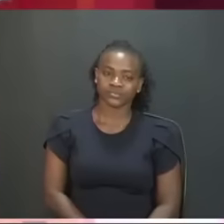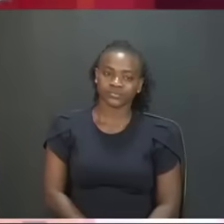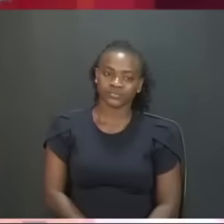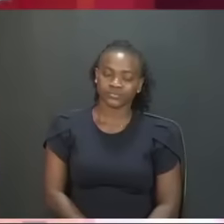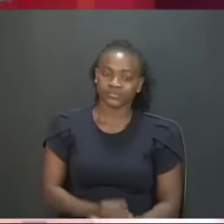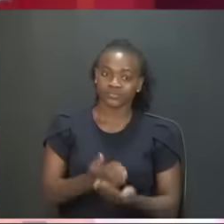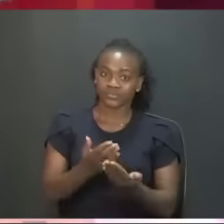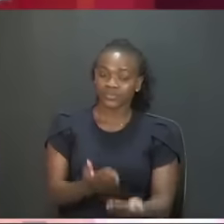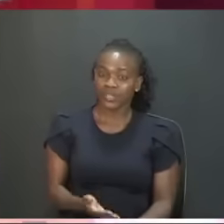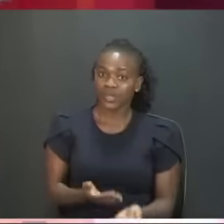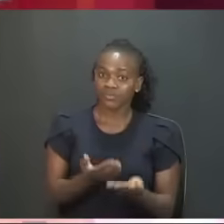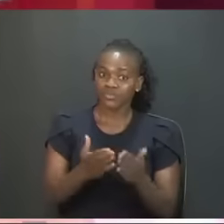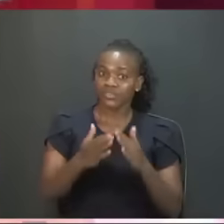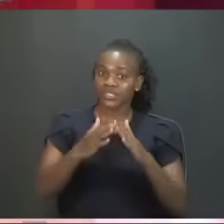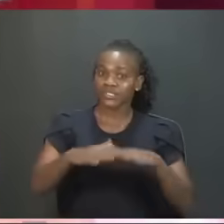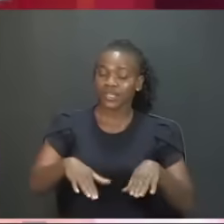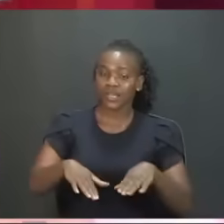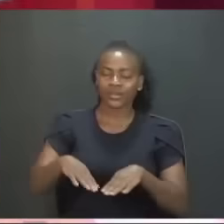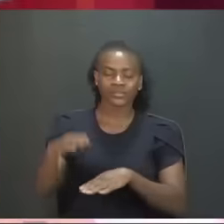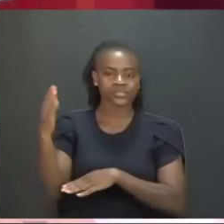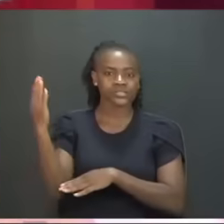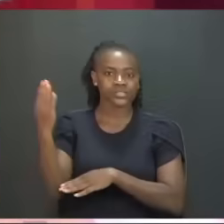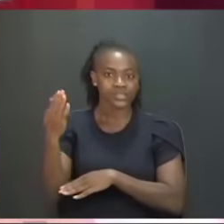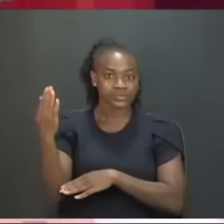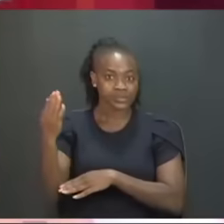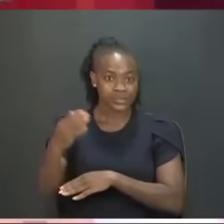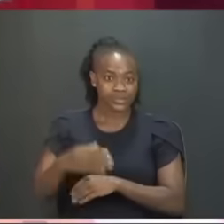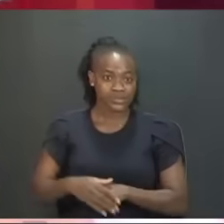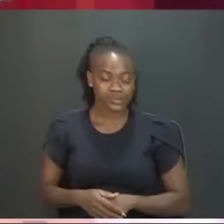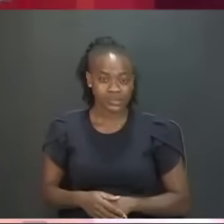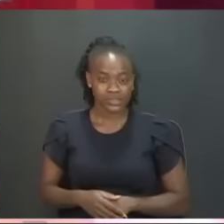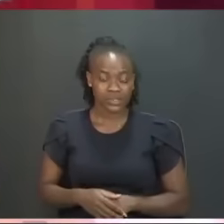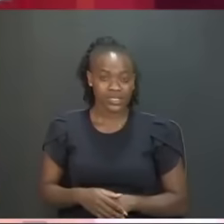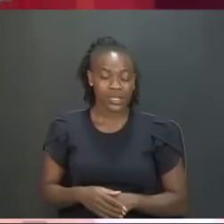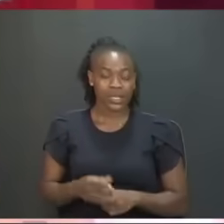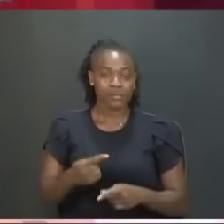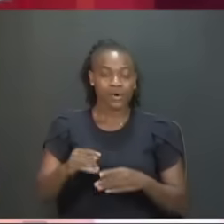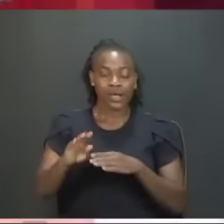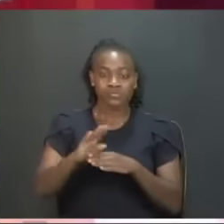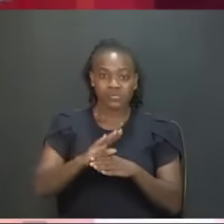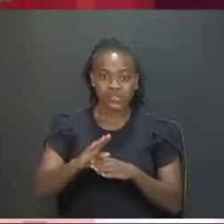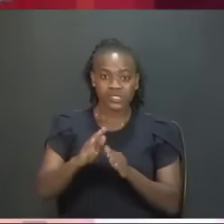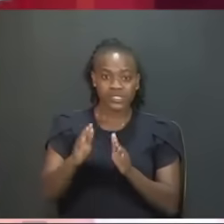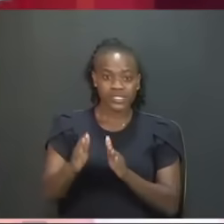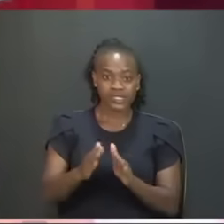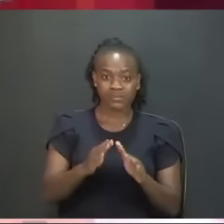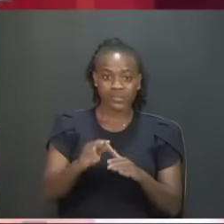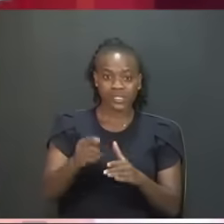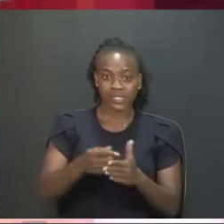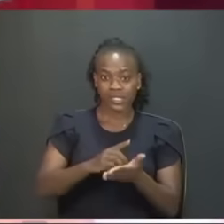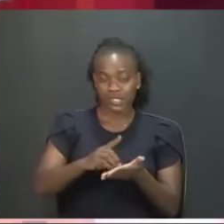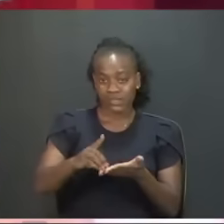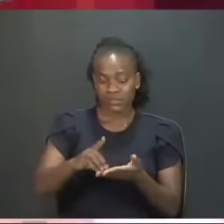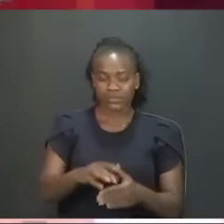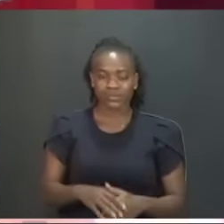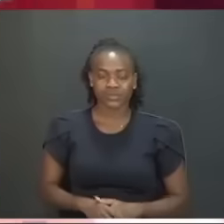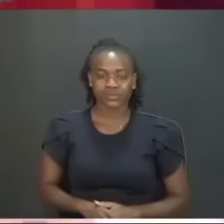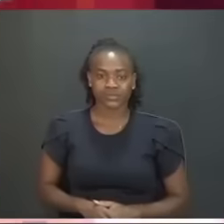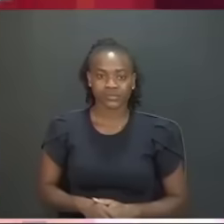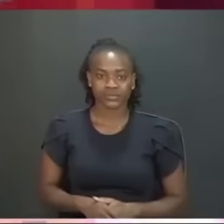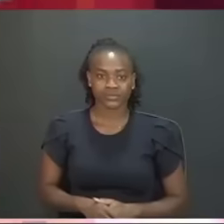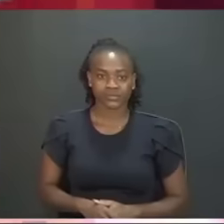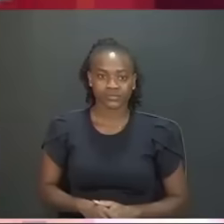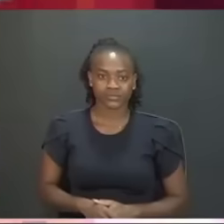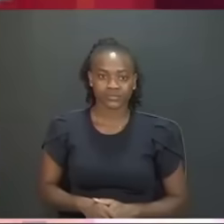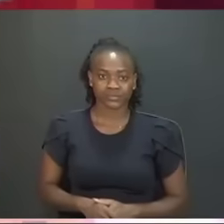Present to the House a statement on the business arranged for the following week. Where